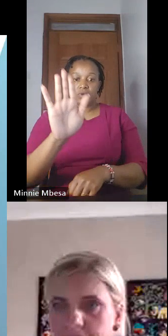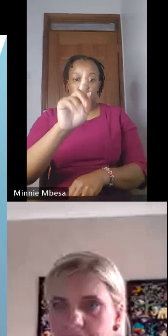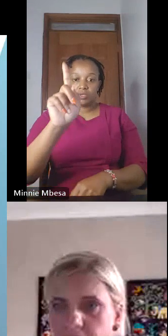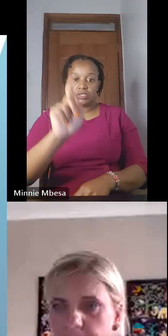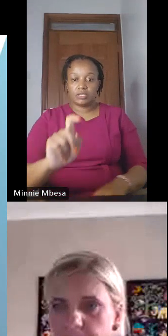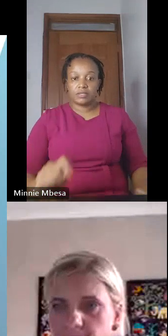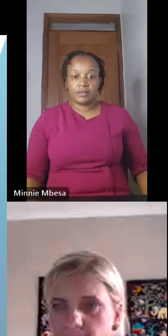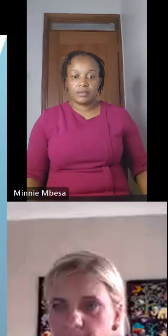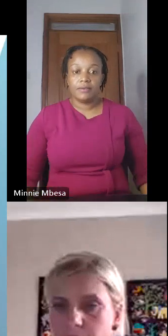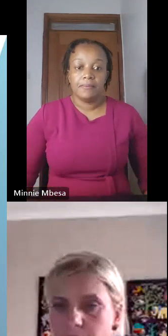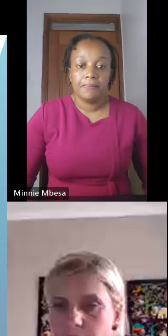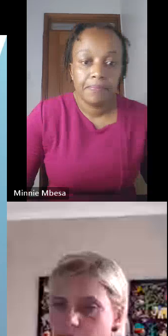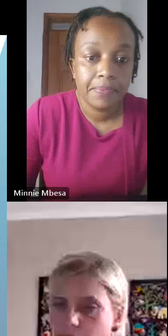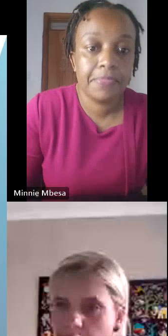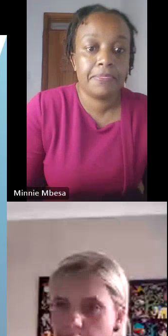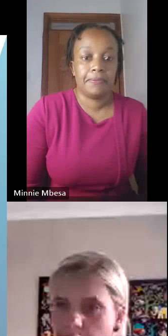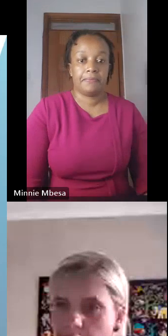your microphone.